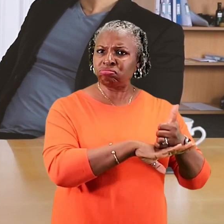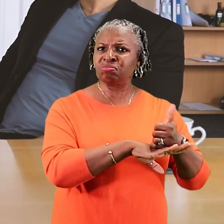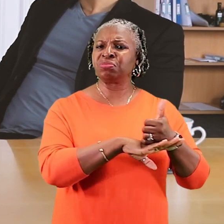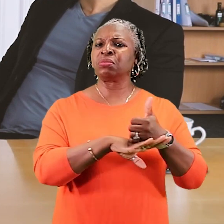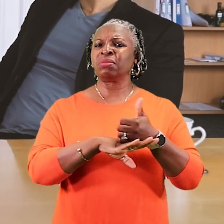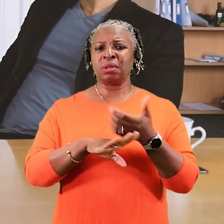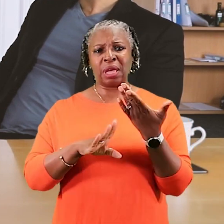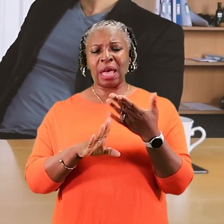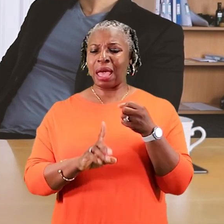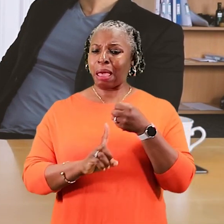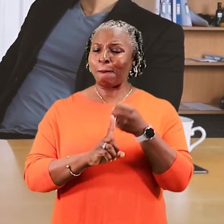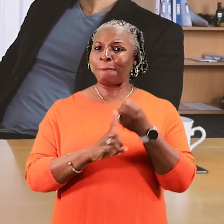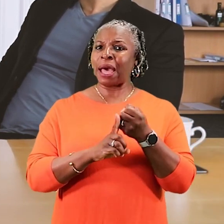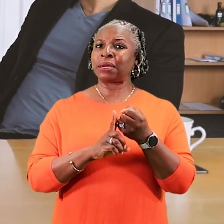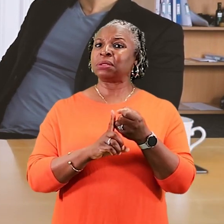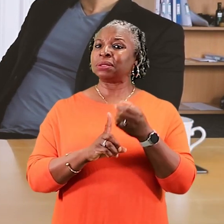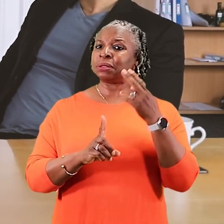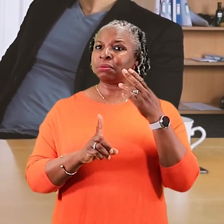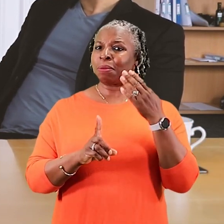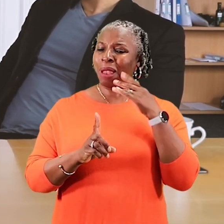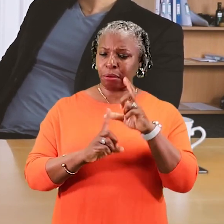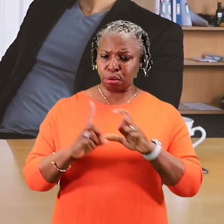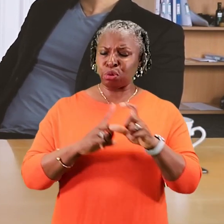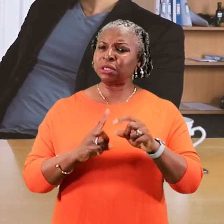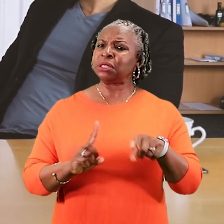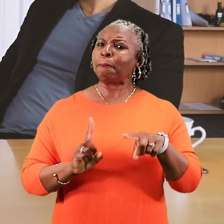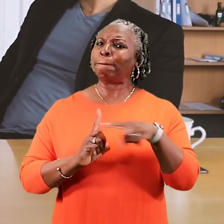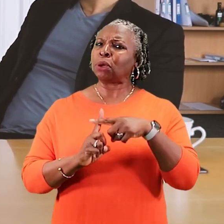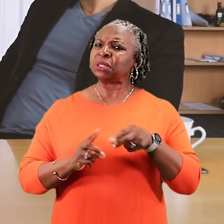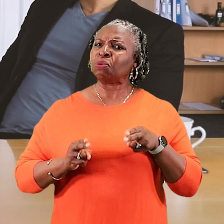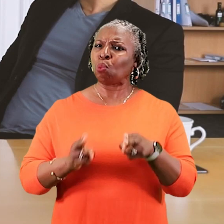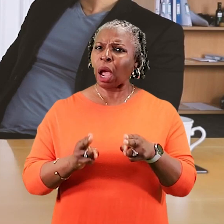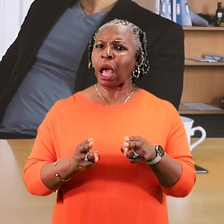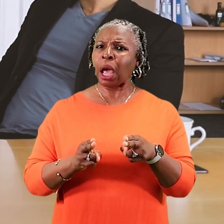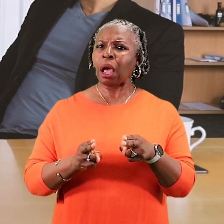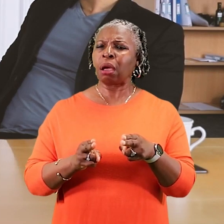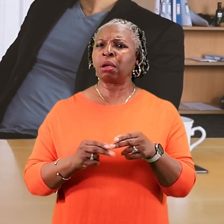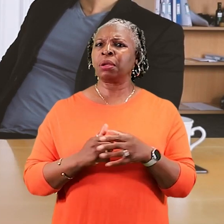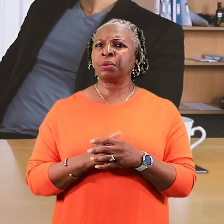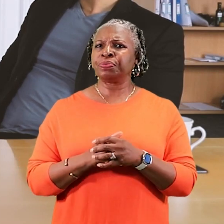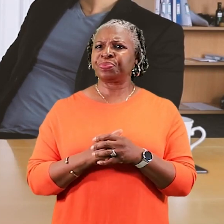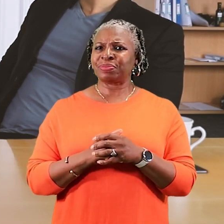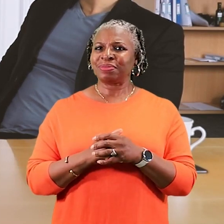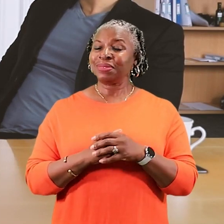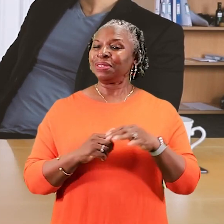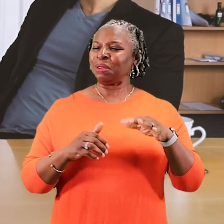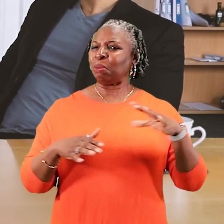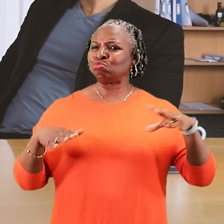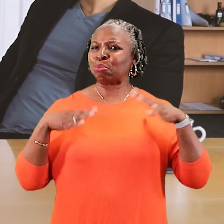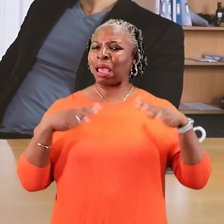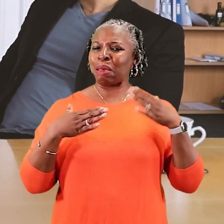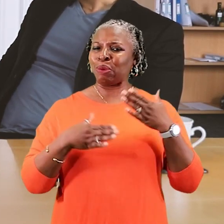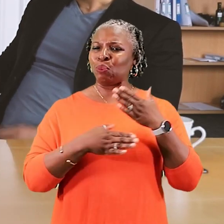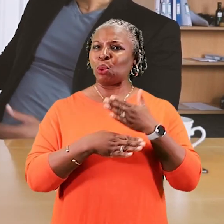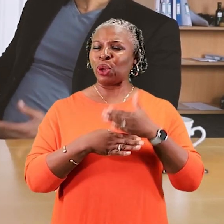sure policies affect black communities in a positive way, that gets me up in the morning, gets me ready for